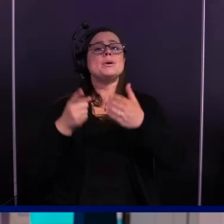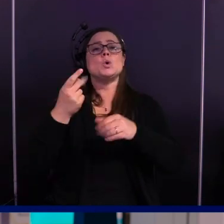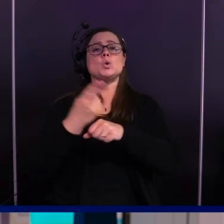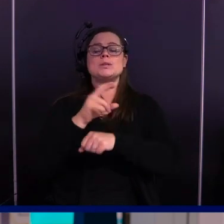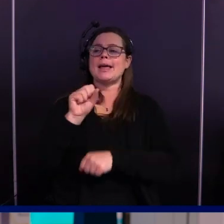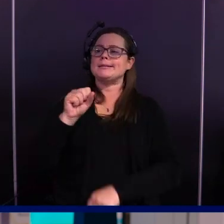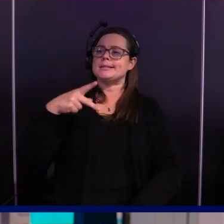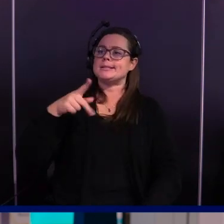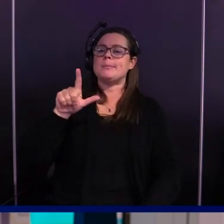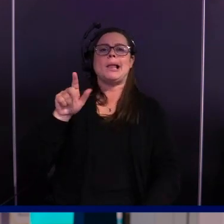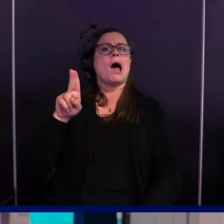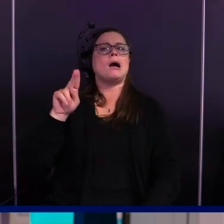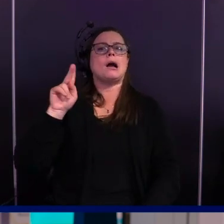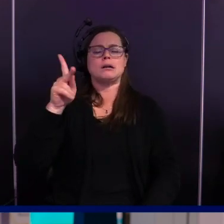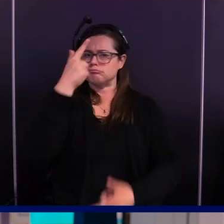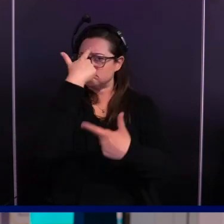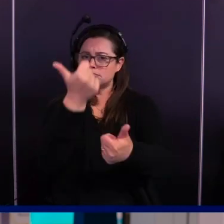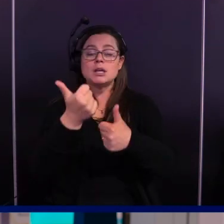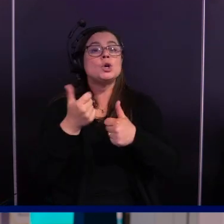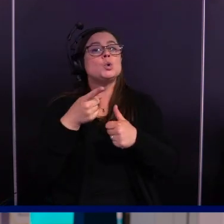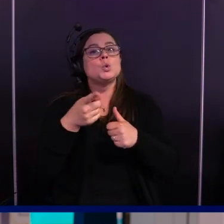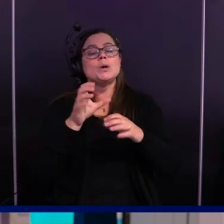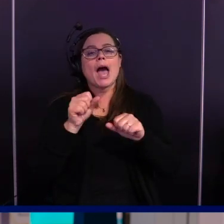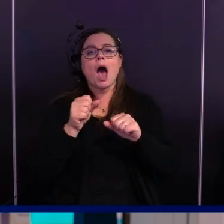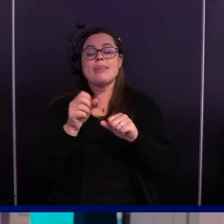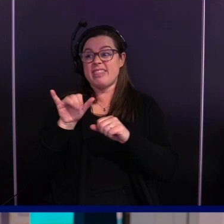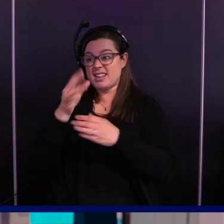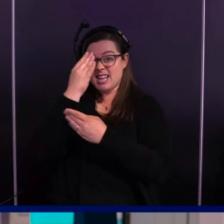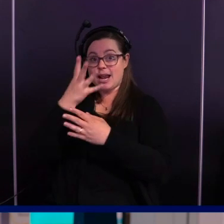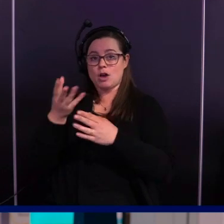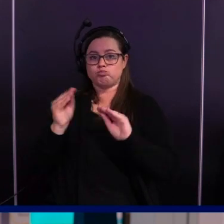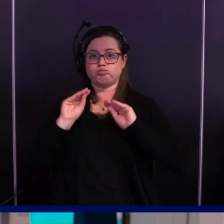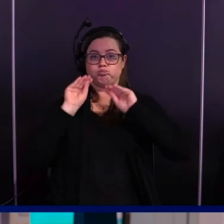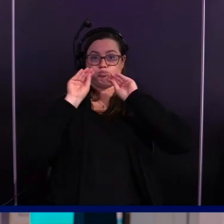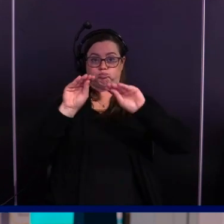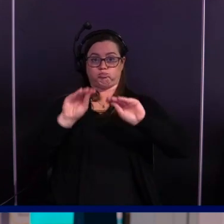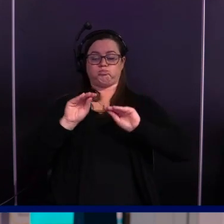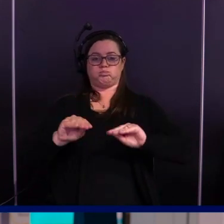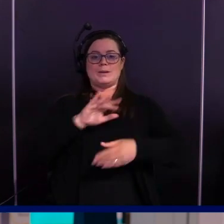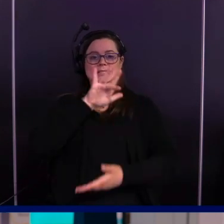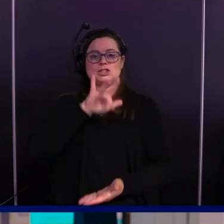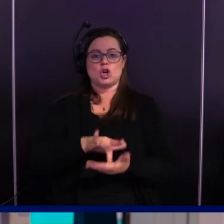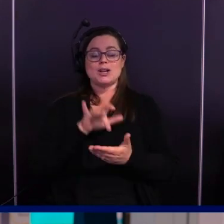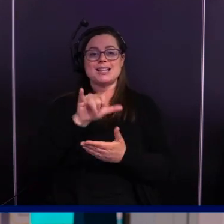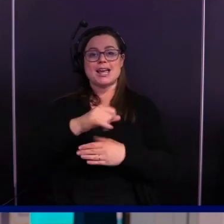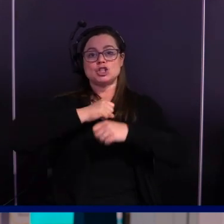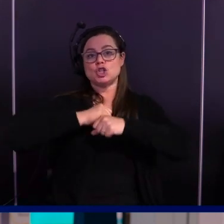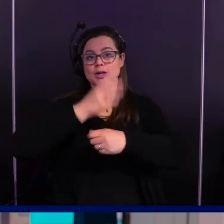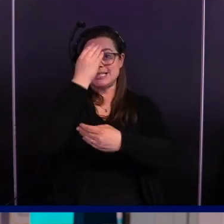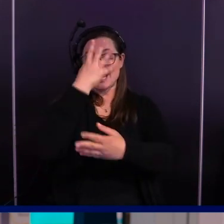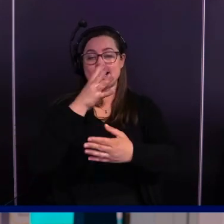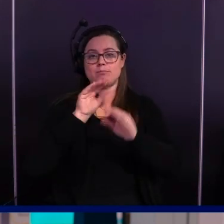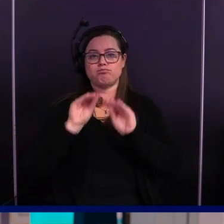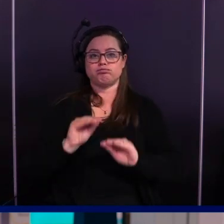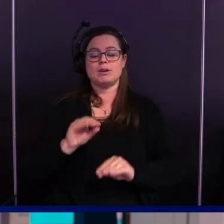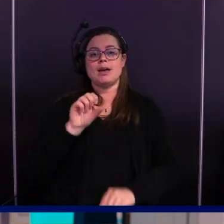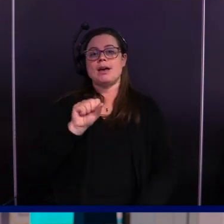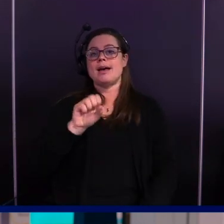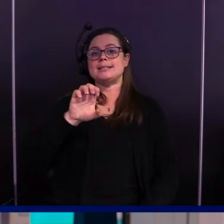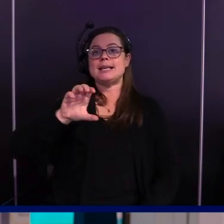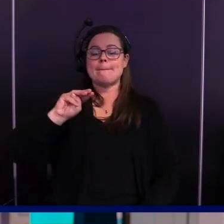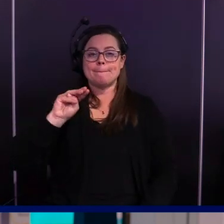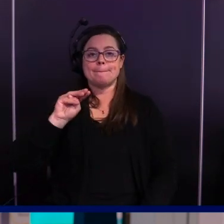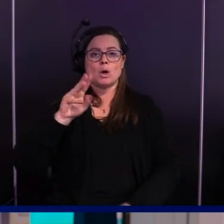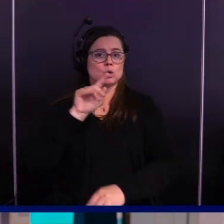mean, you have a data there, you just plug in that data, centralize its security data into your SEM tool. It